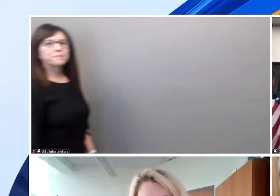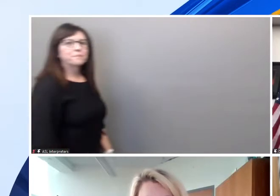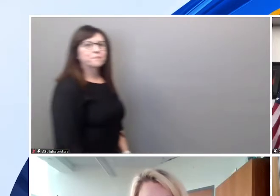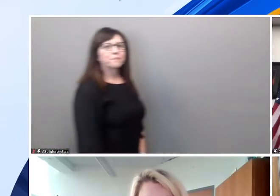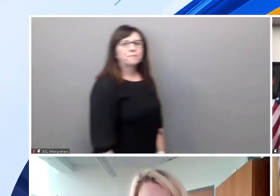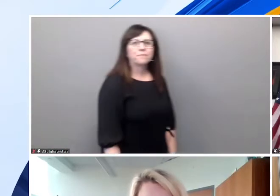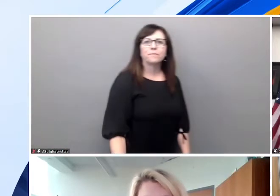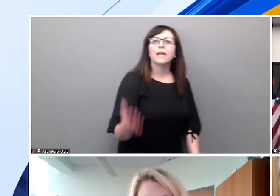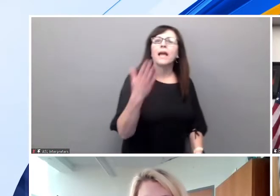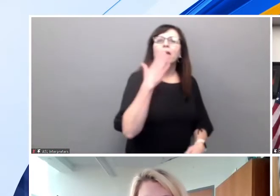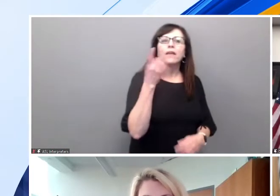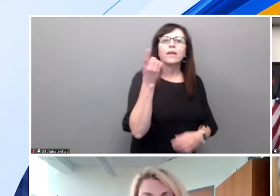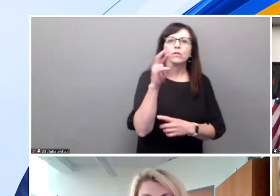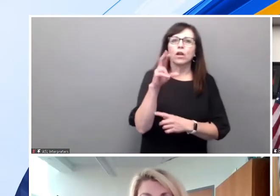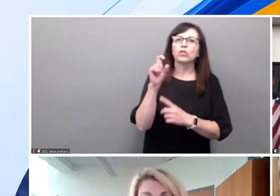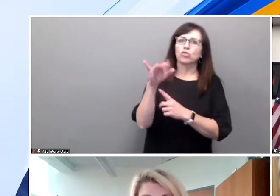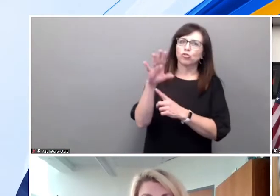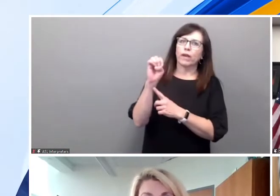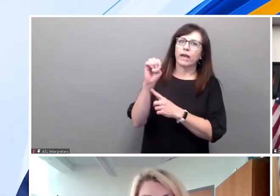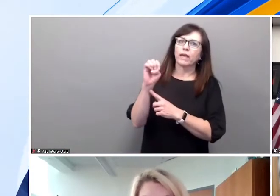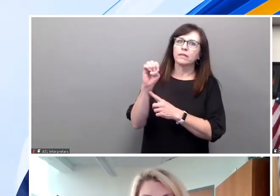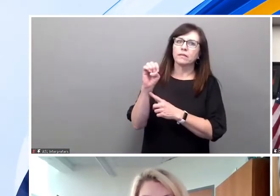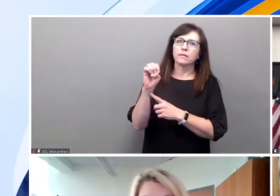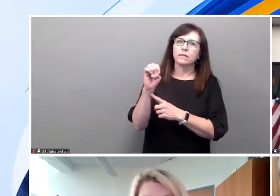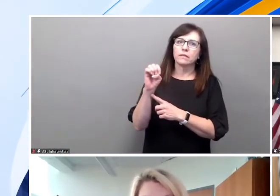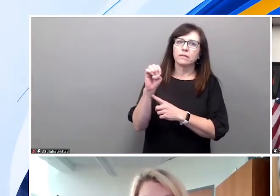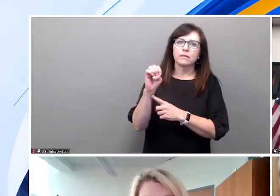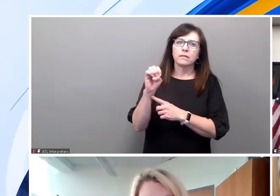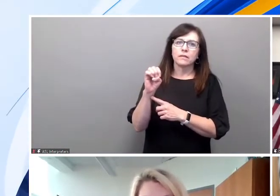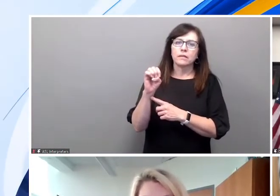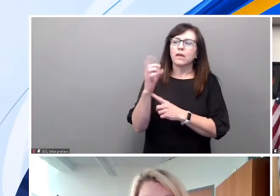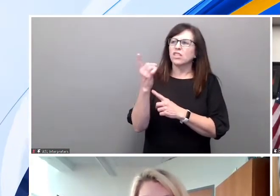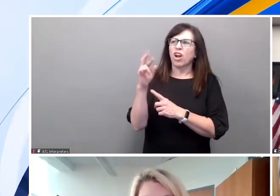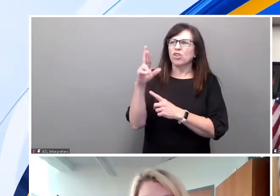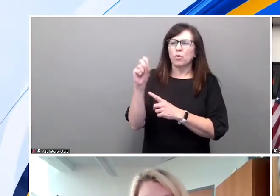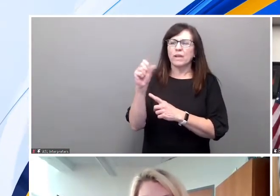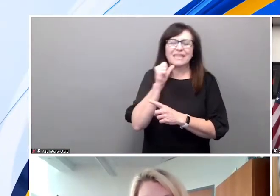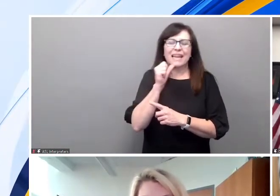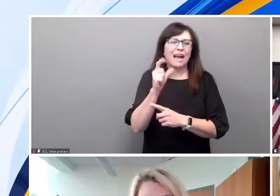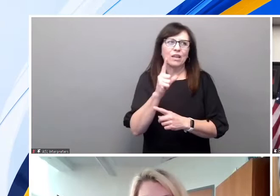very comprehensively. Okay. I don't think I have anything to add.